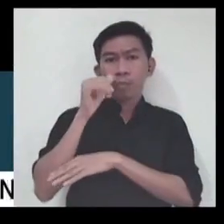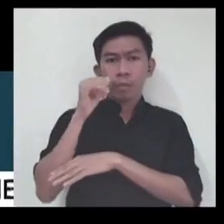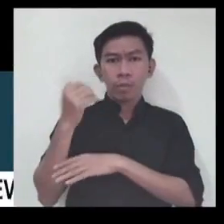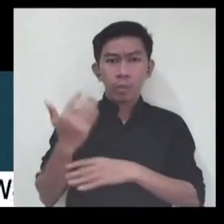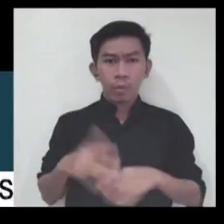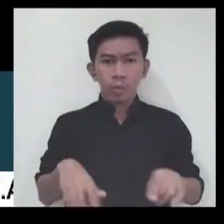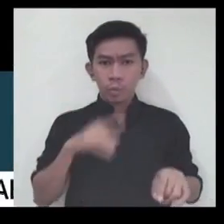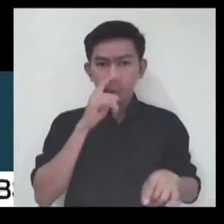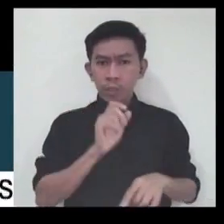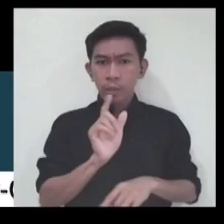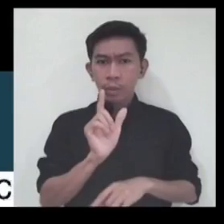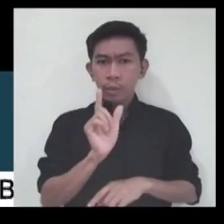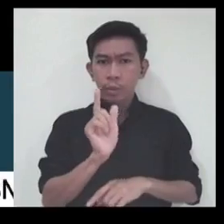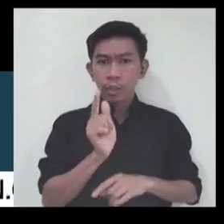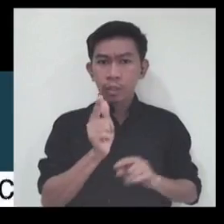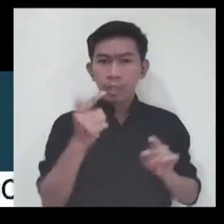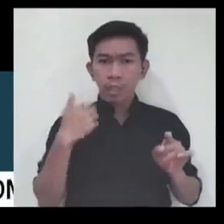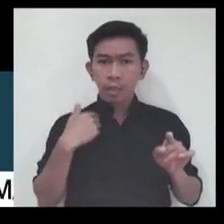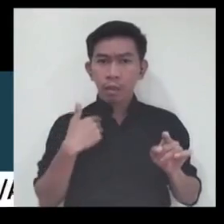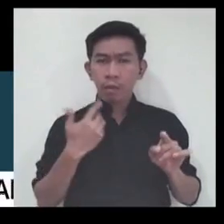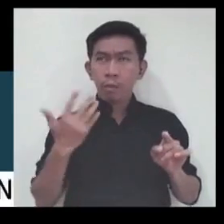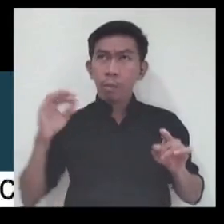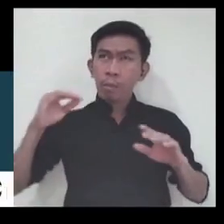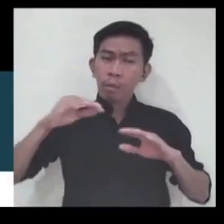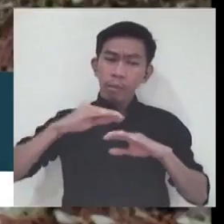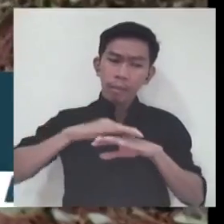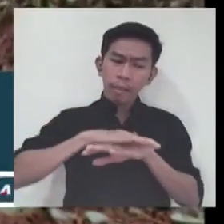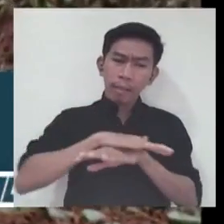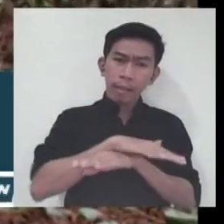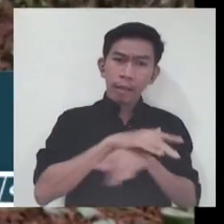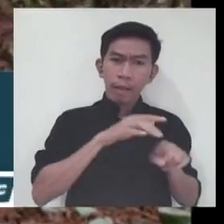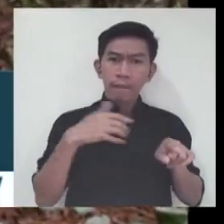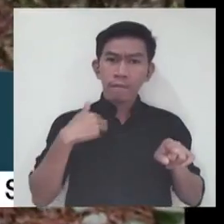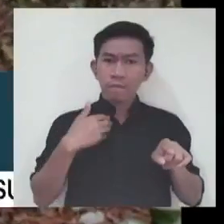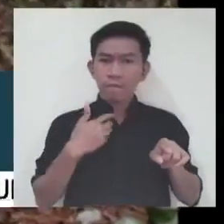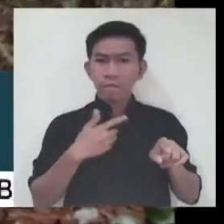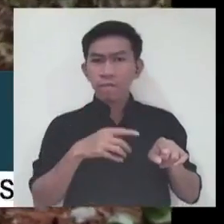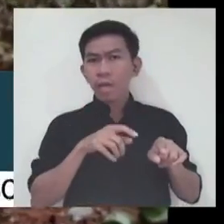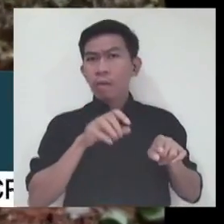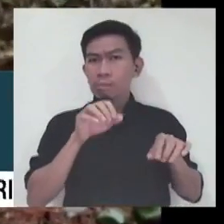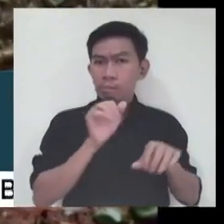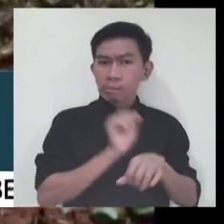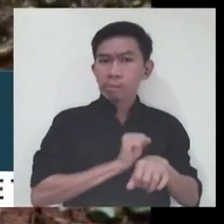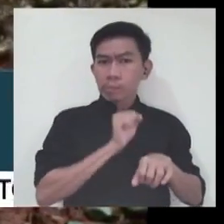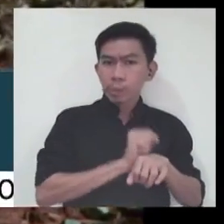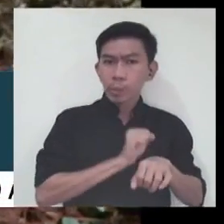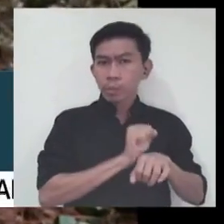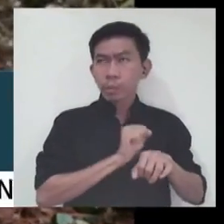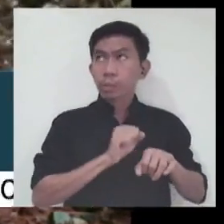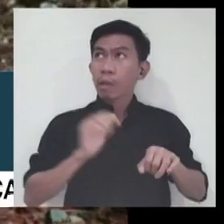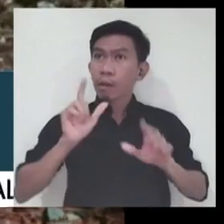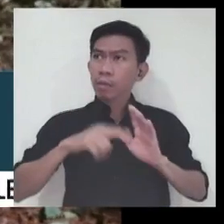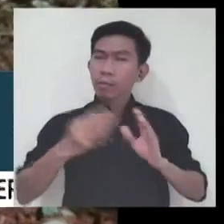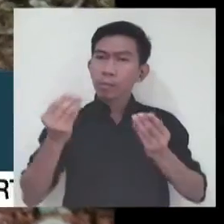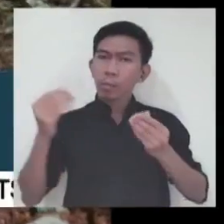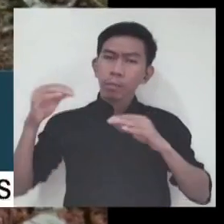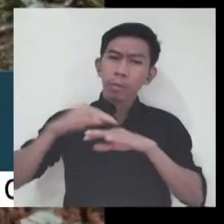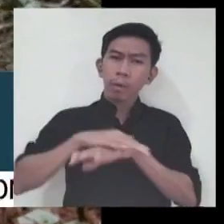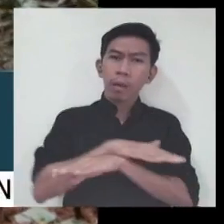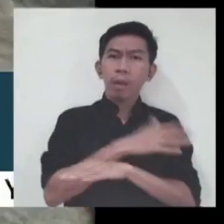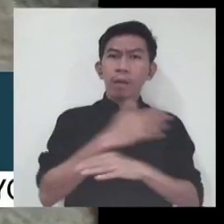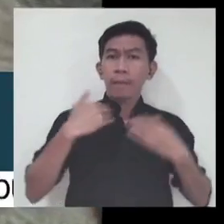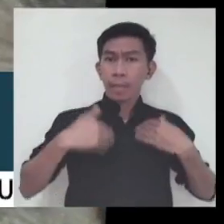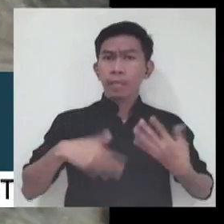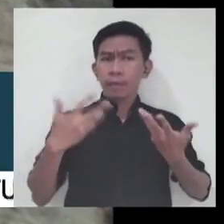hut with two other individuals when the landslide occurred. The body of the victim was recovered